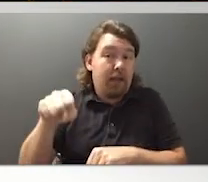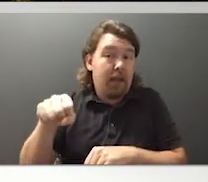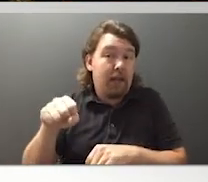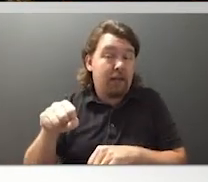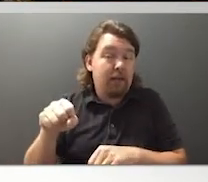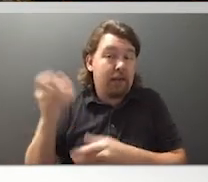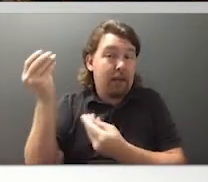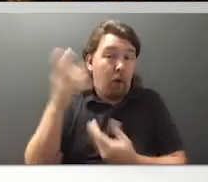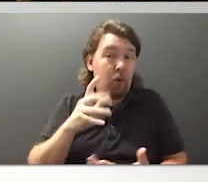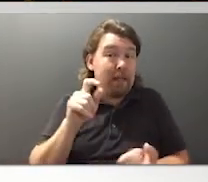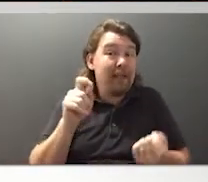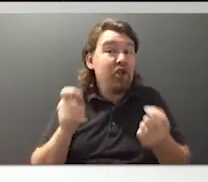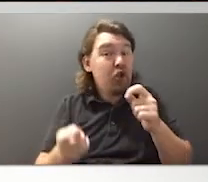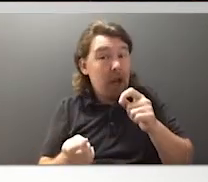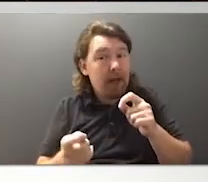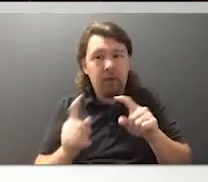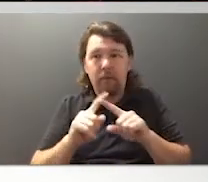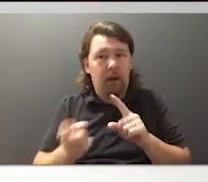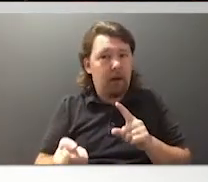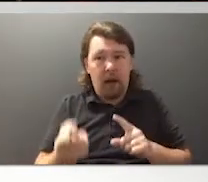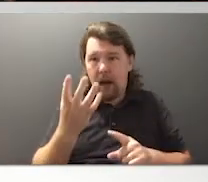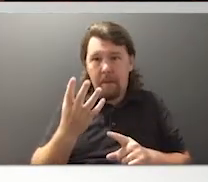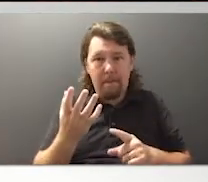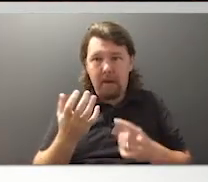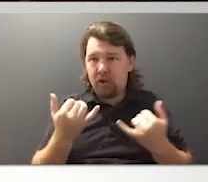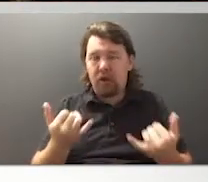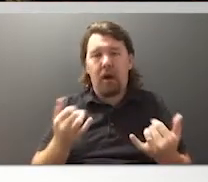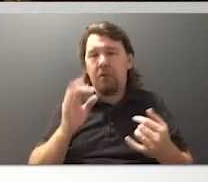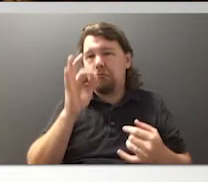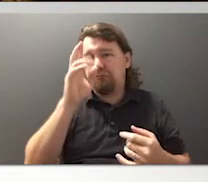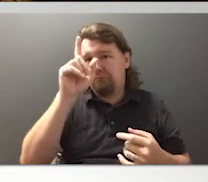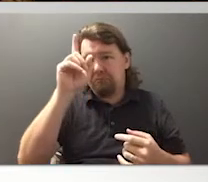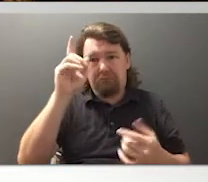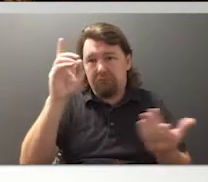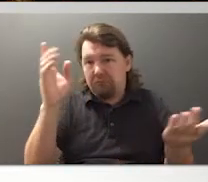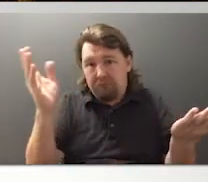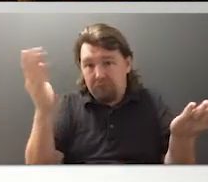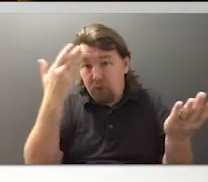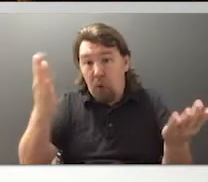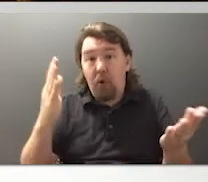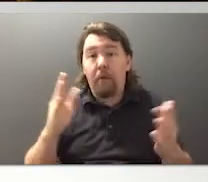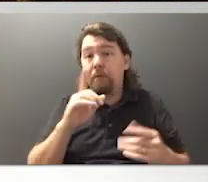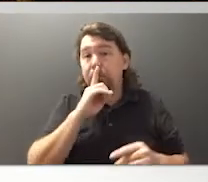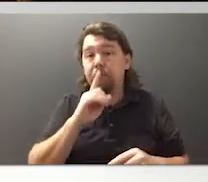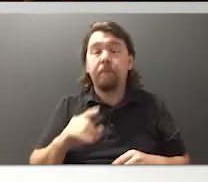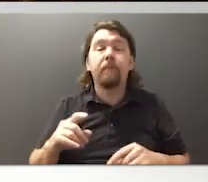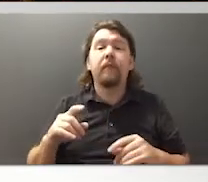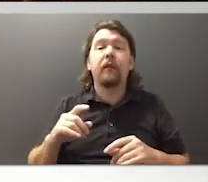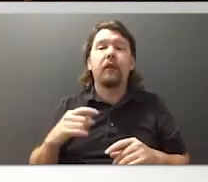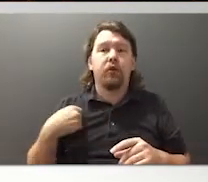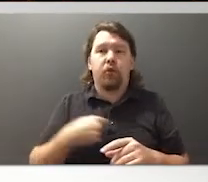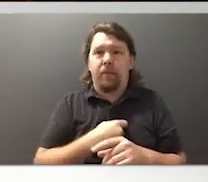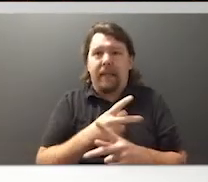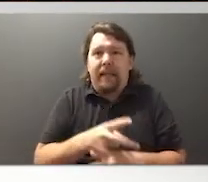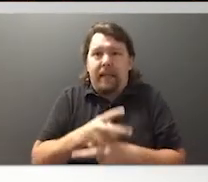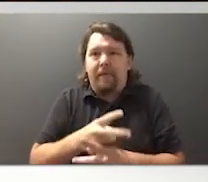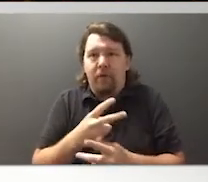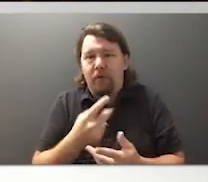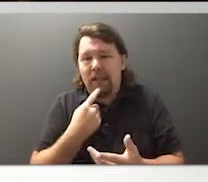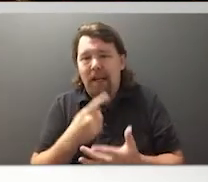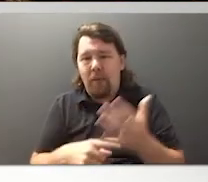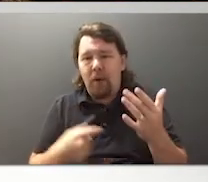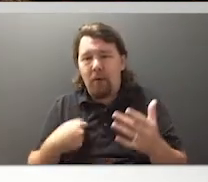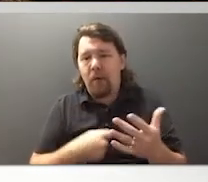told. So let me just put that caveat here. Until we see it in black and white, we should be very careful to say what we're going to say.